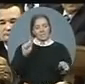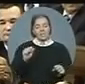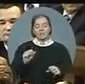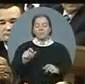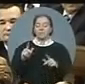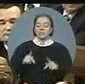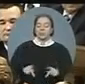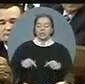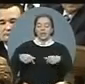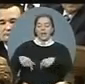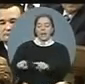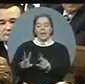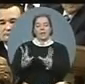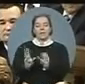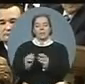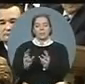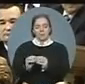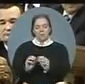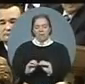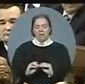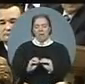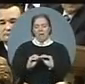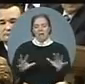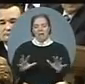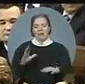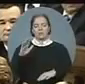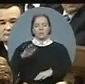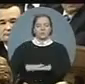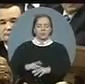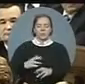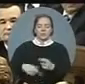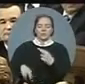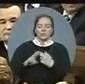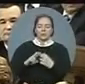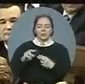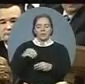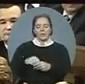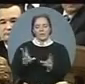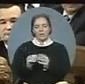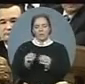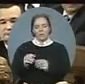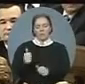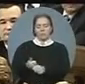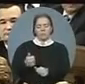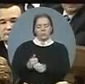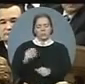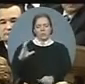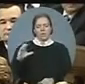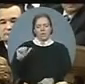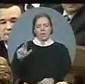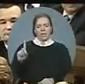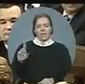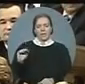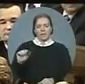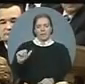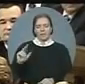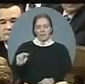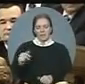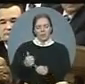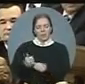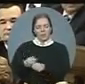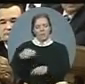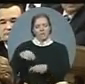And Mr. Speaker, Chuck Kahneman himself, on national television, the day of that historic vote, also